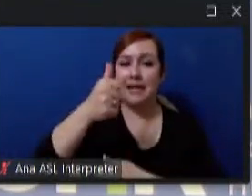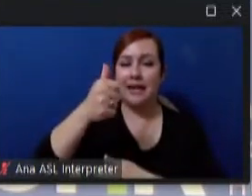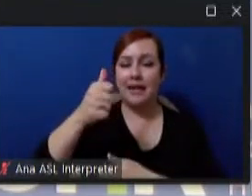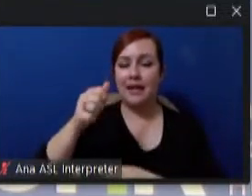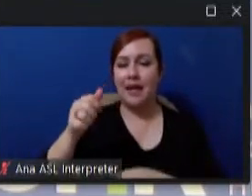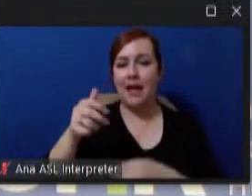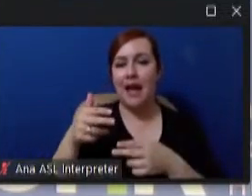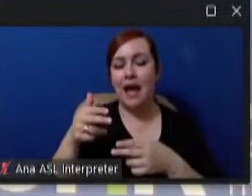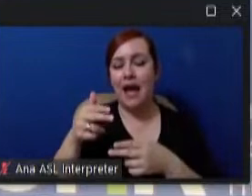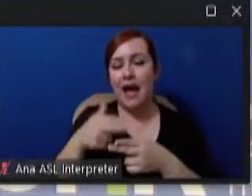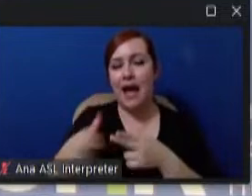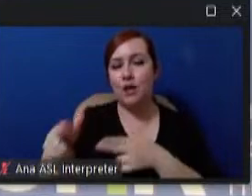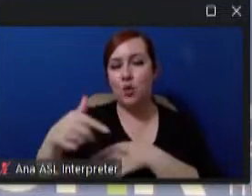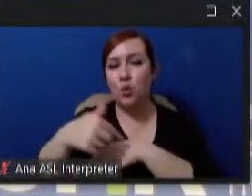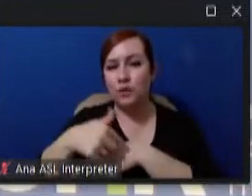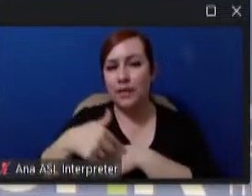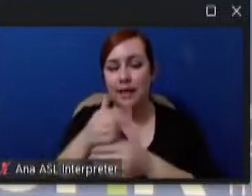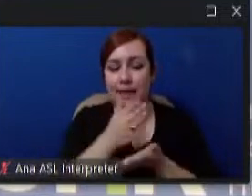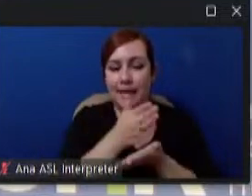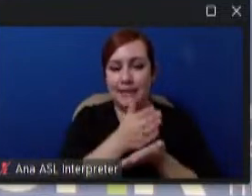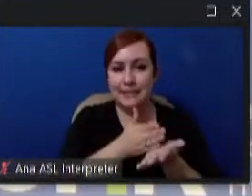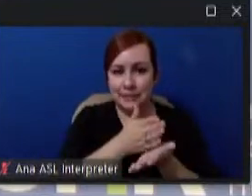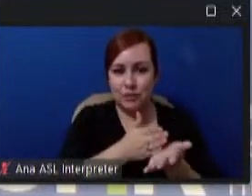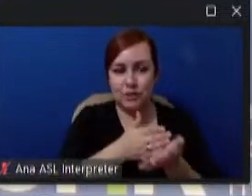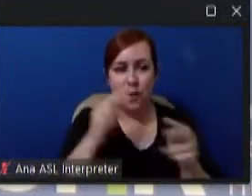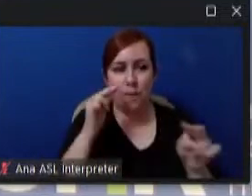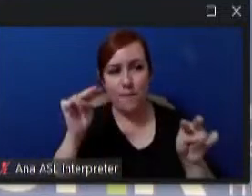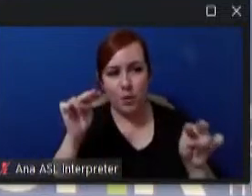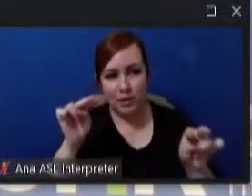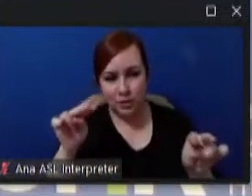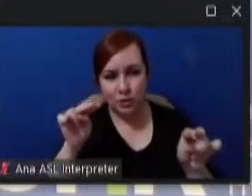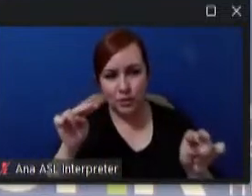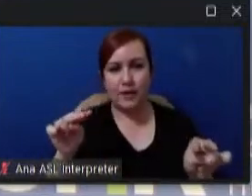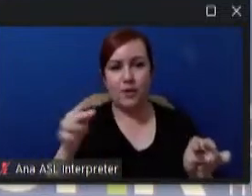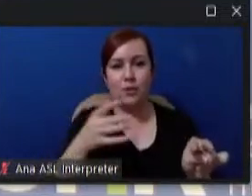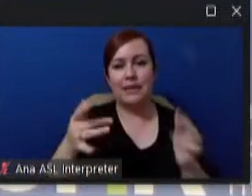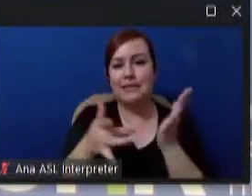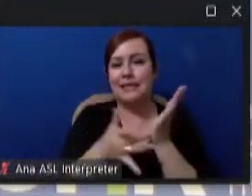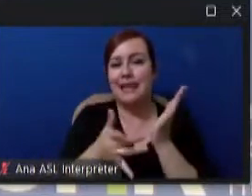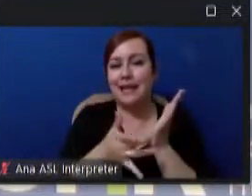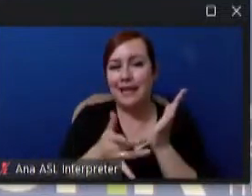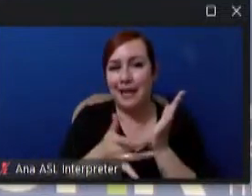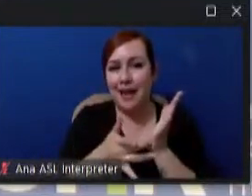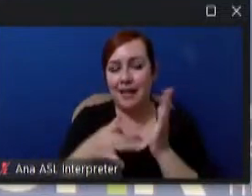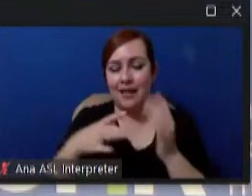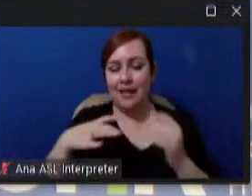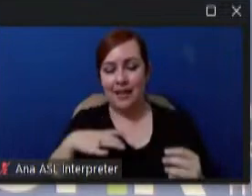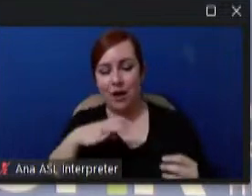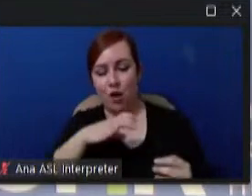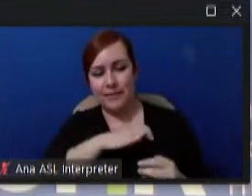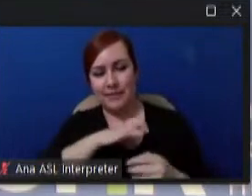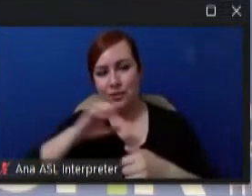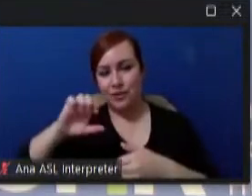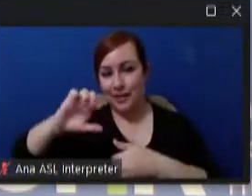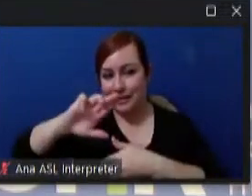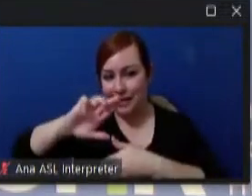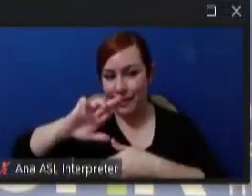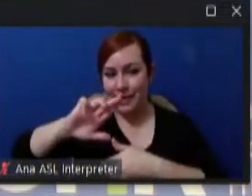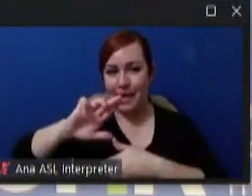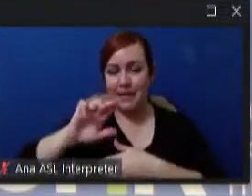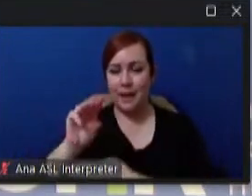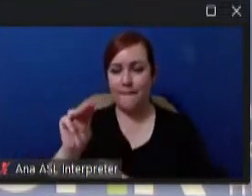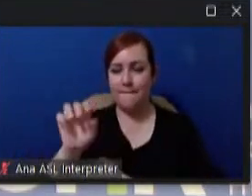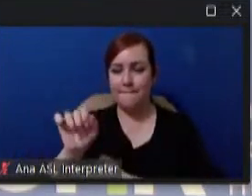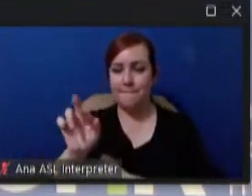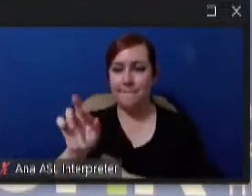our Assistant Executive Secretary for Monitoring and Technical Cooperation,